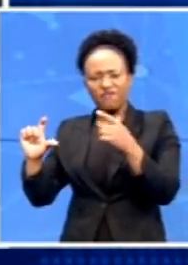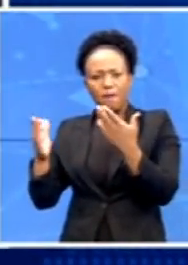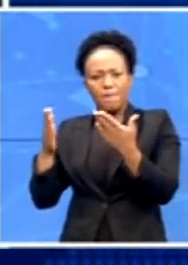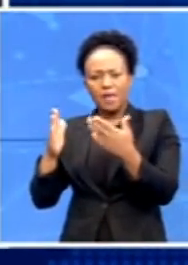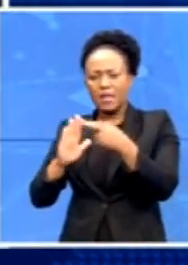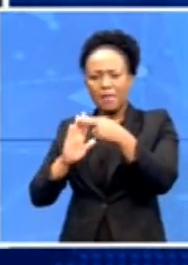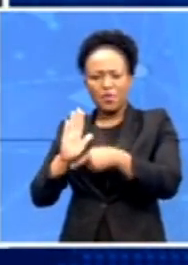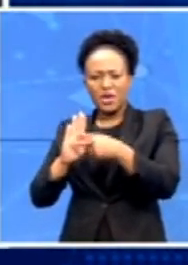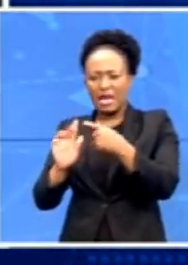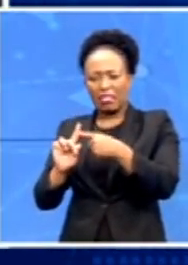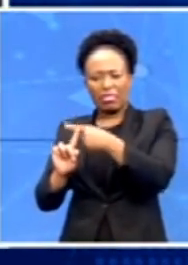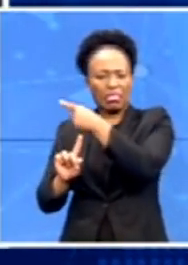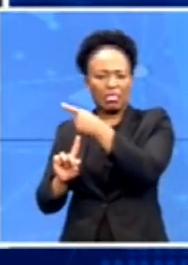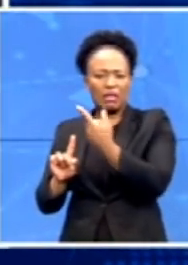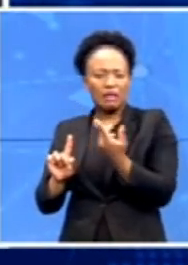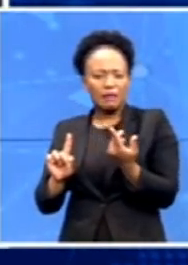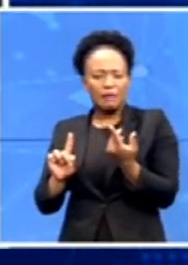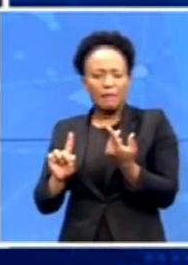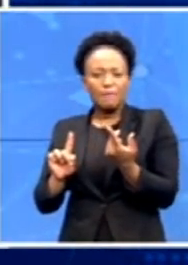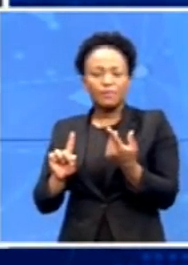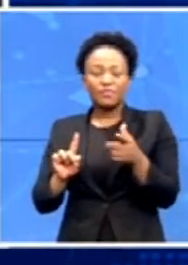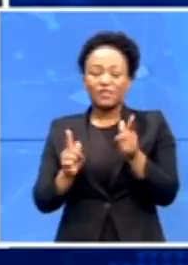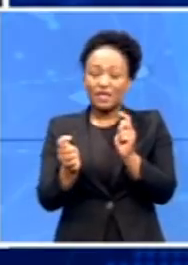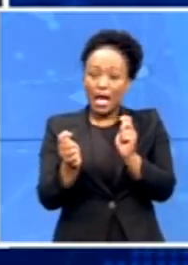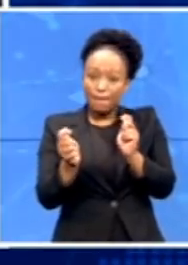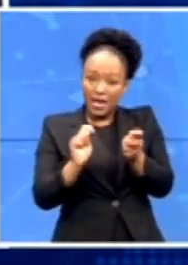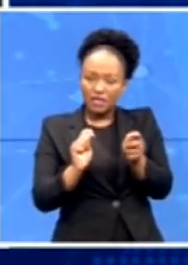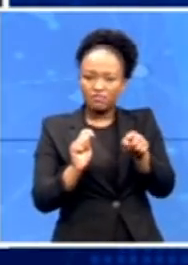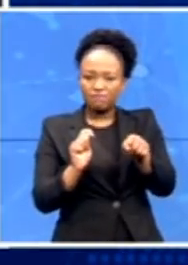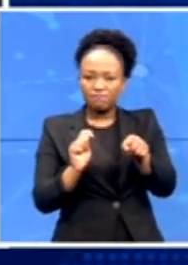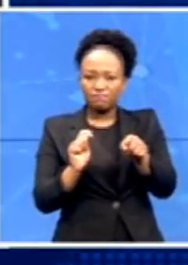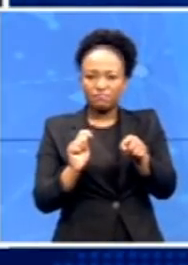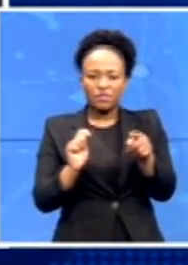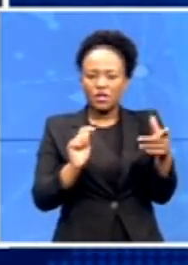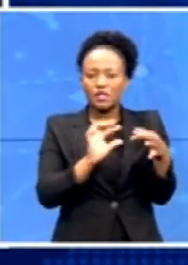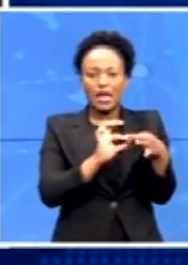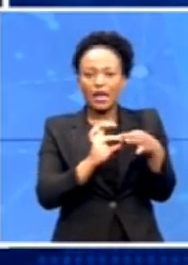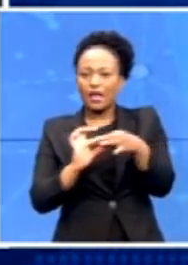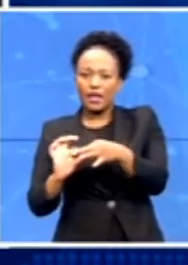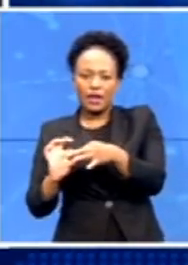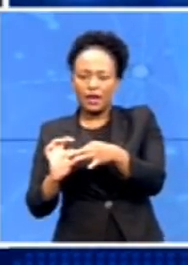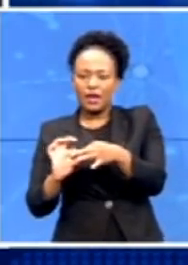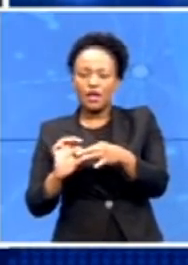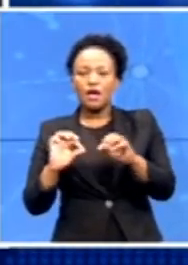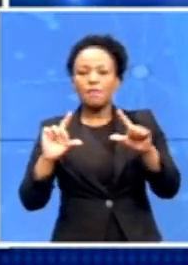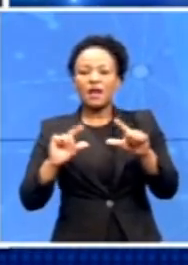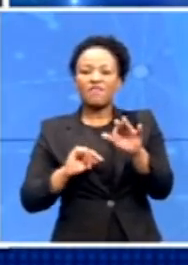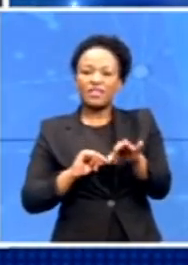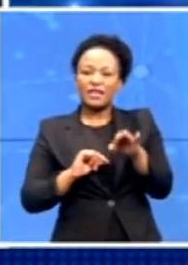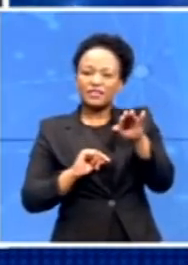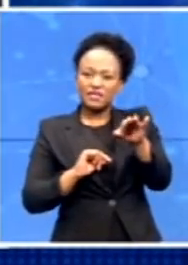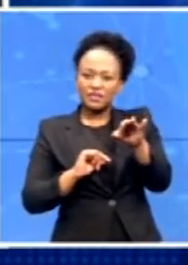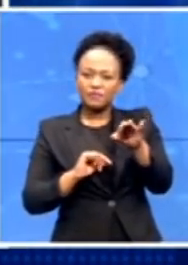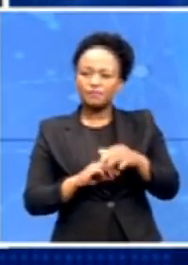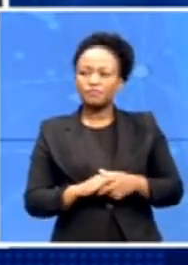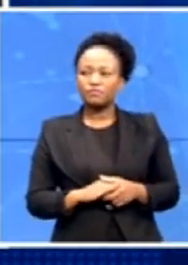that amendment does not relate to paragraph 13. If Mr. Pienaar could perhaps just have a look